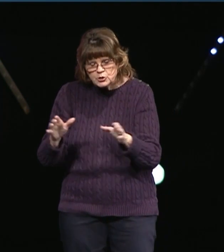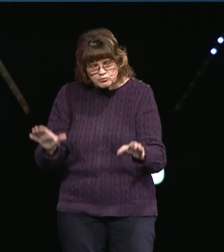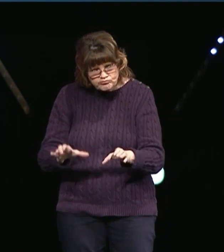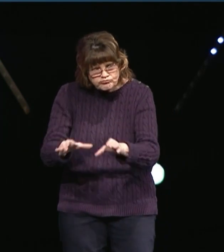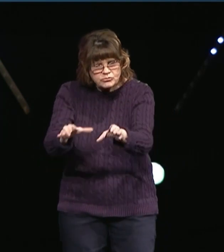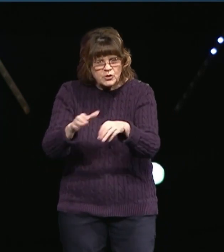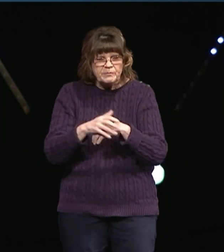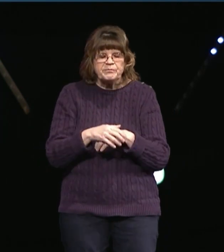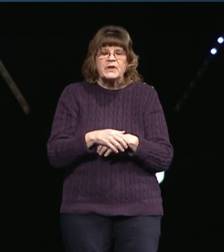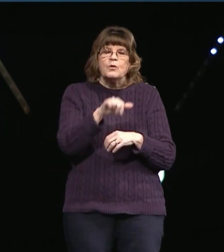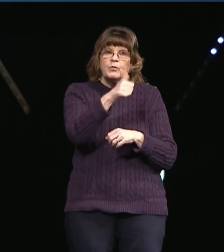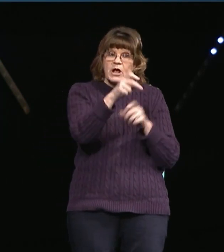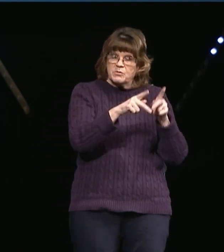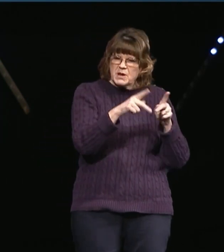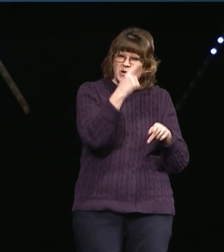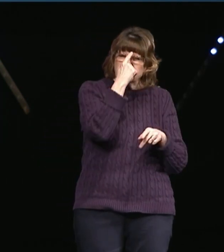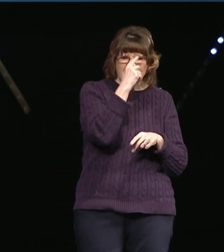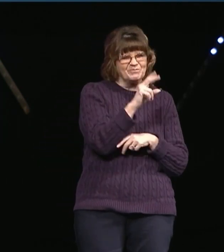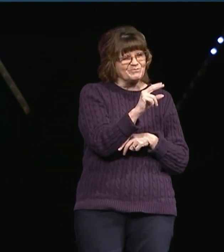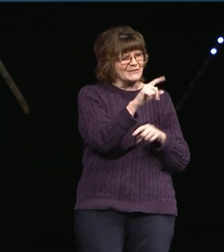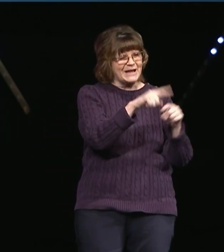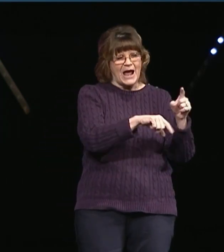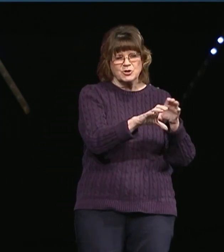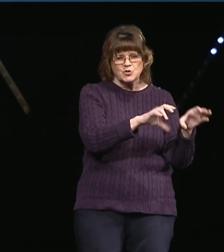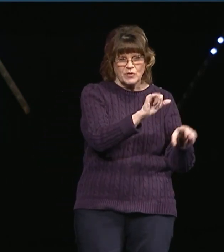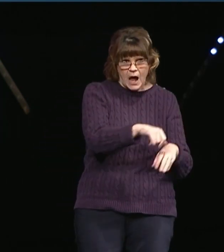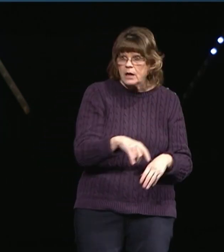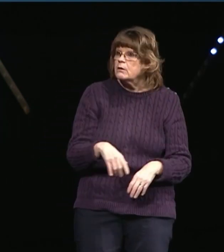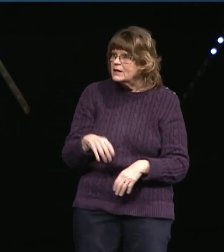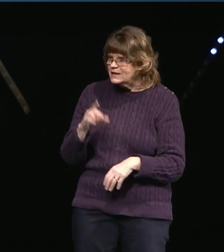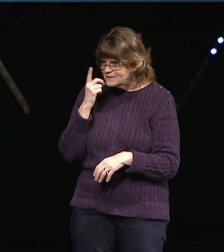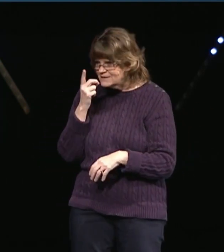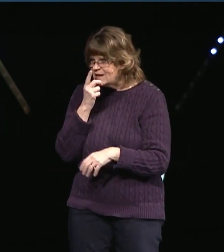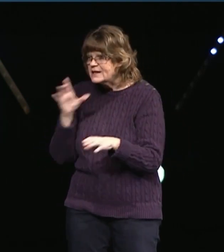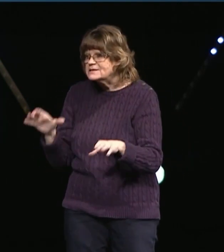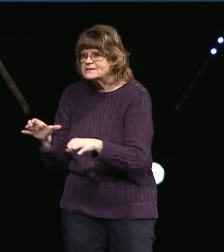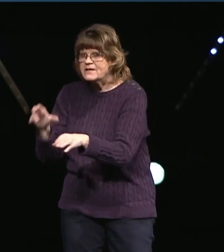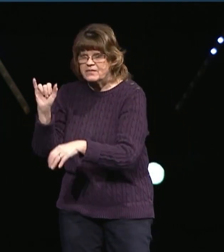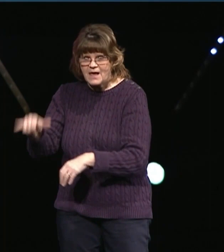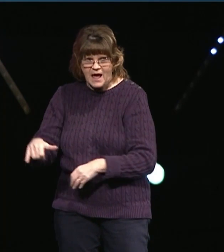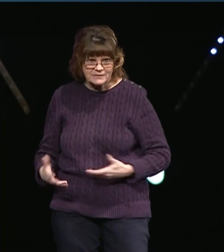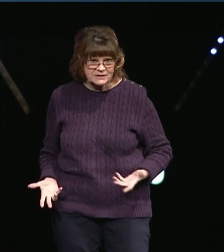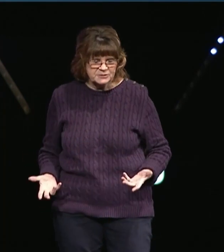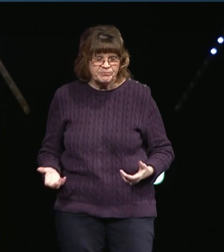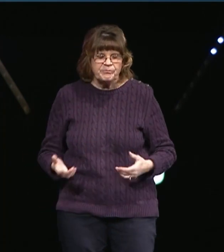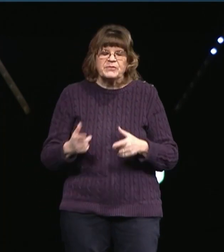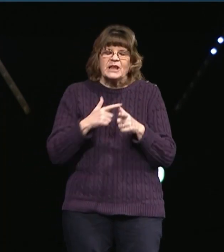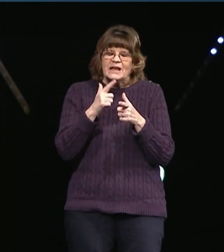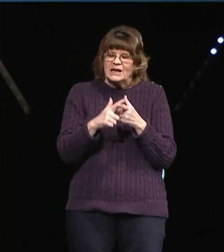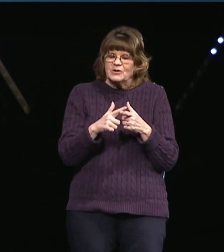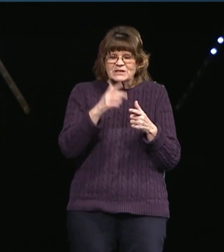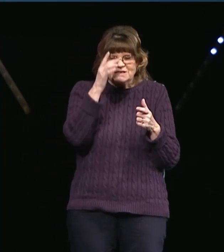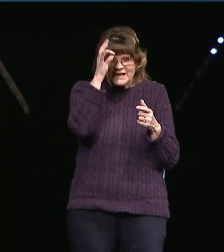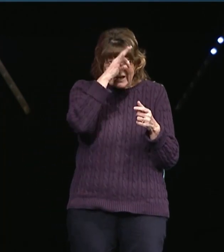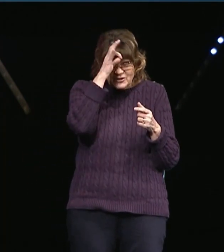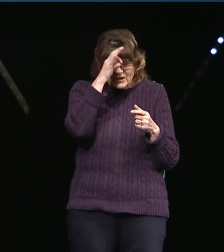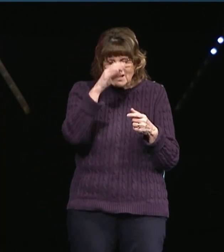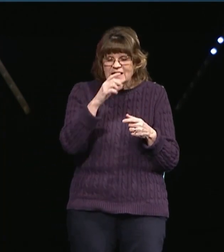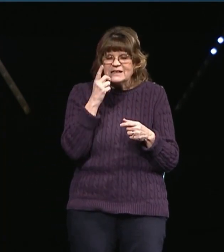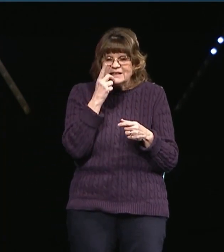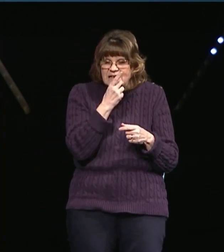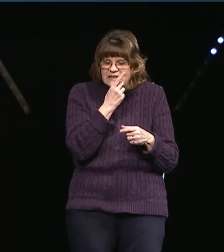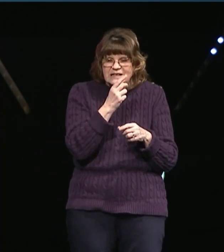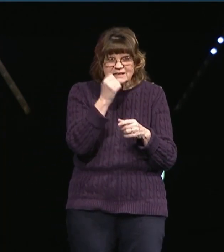couldn't be done, he did it. He often told me his accomplishments were born out of ignorance rather than talent. For Dennis, bringing